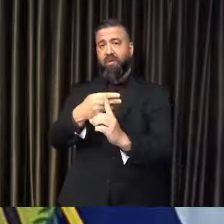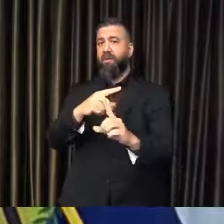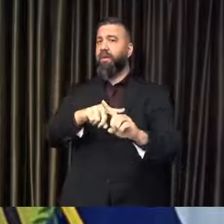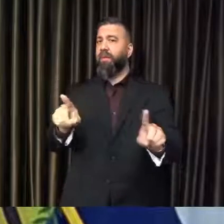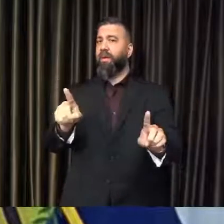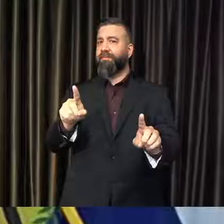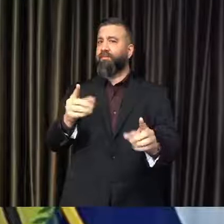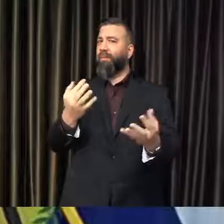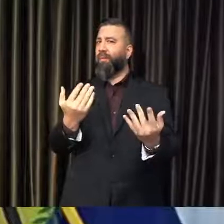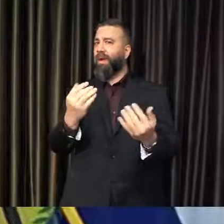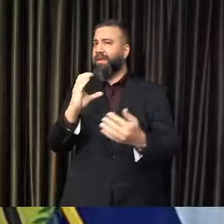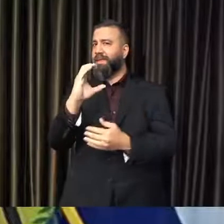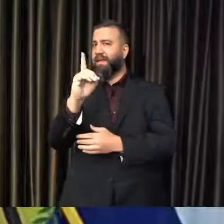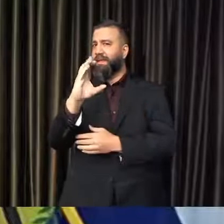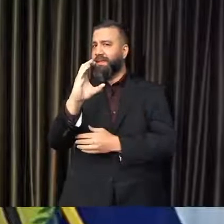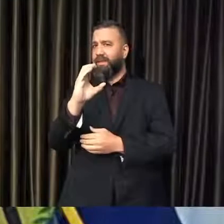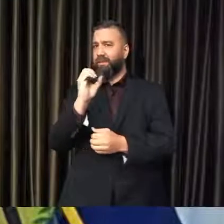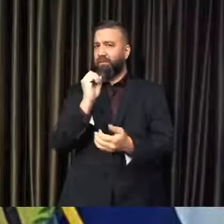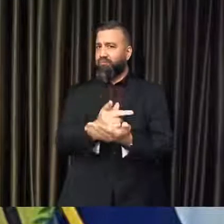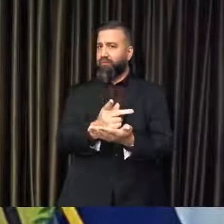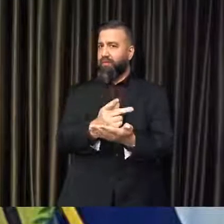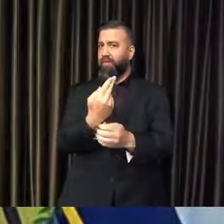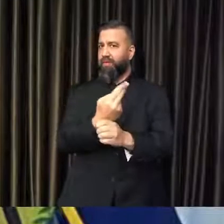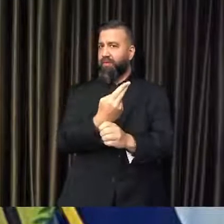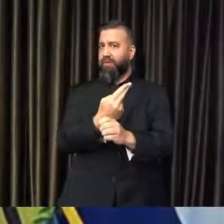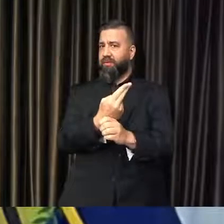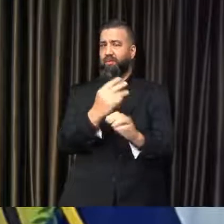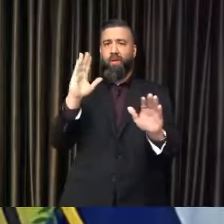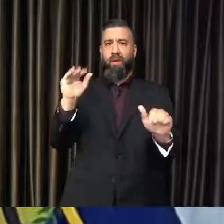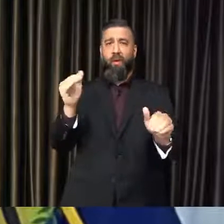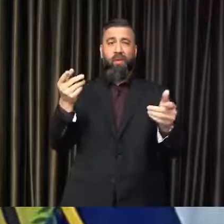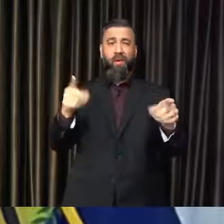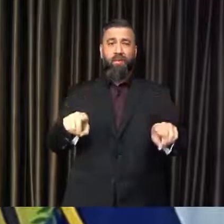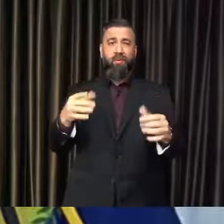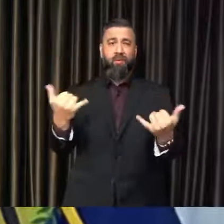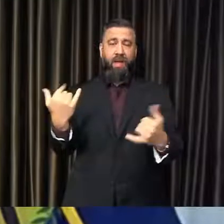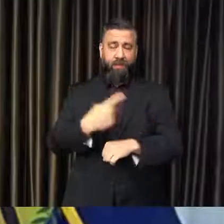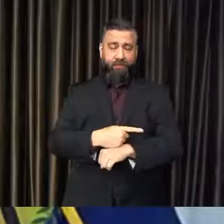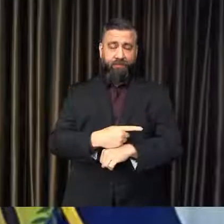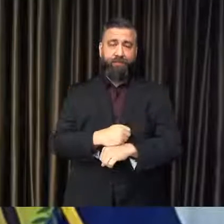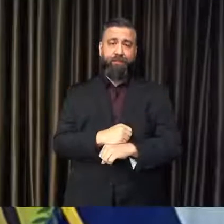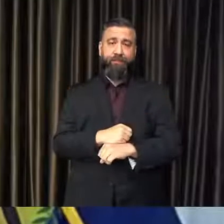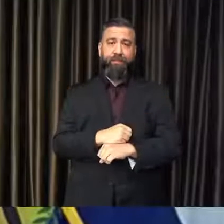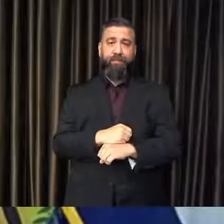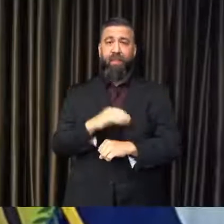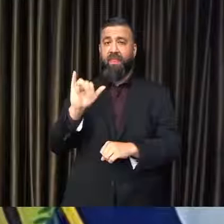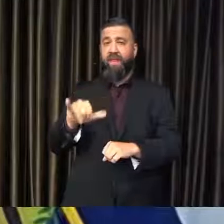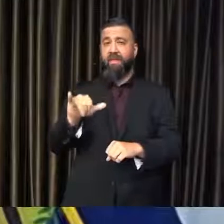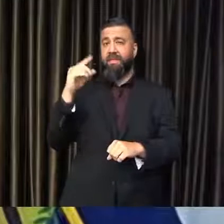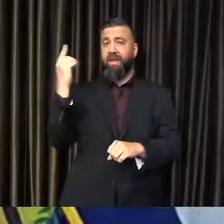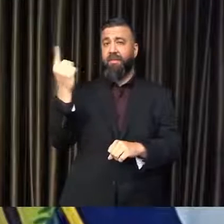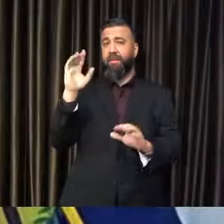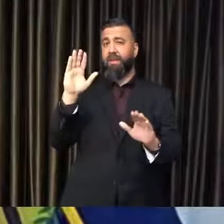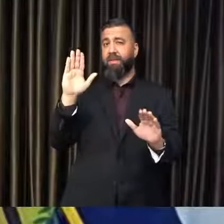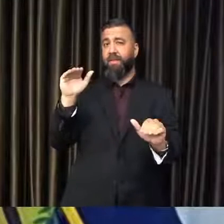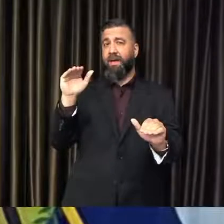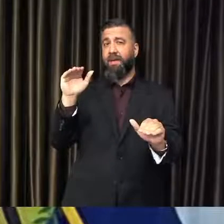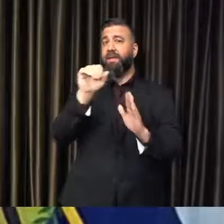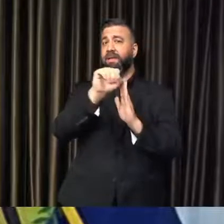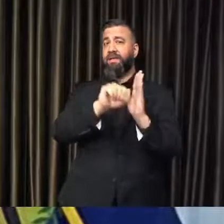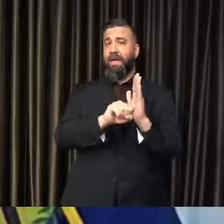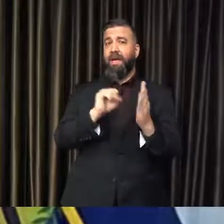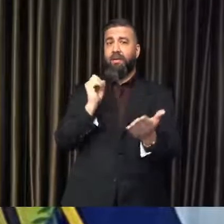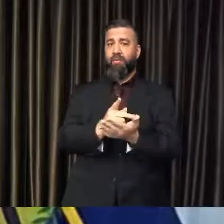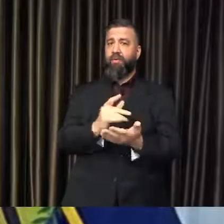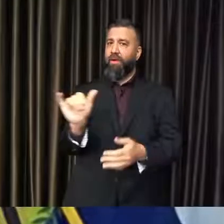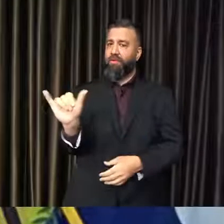authorize its use. We hope that'll happen sometime today. That is something we expect the state to